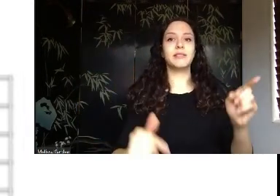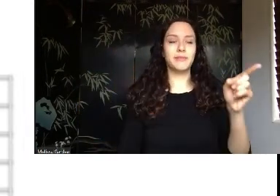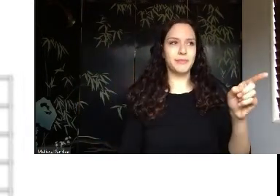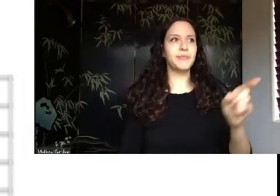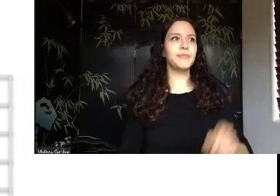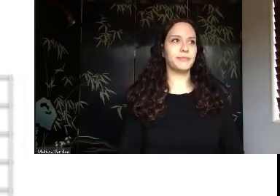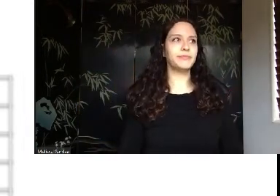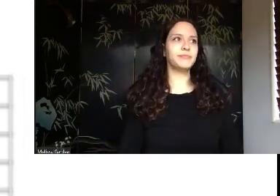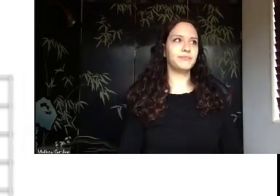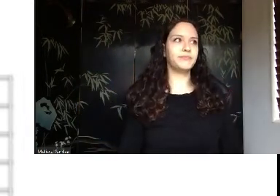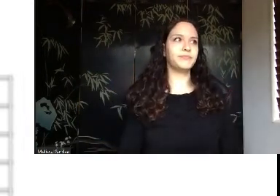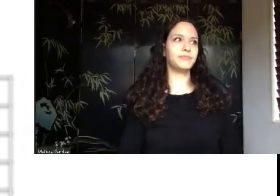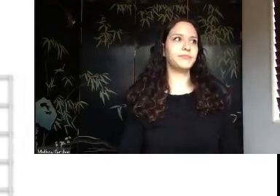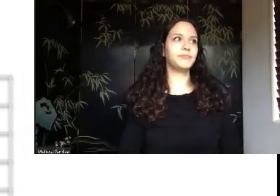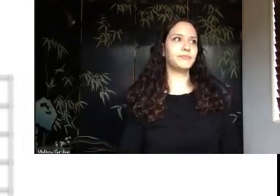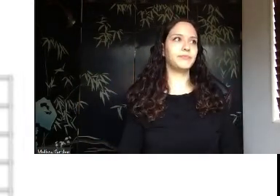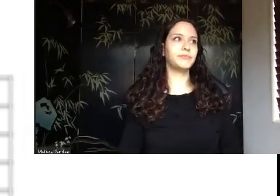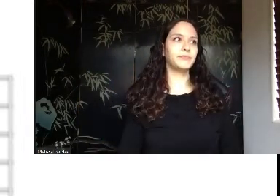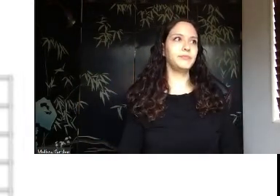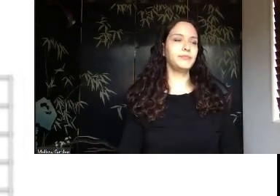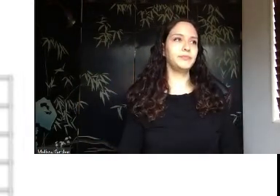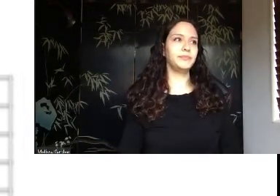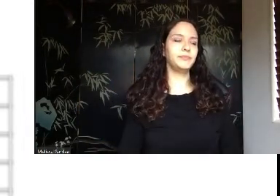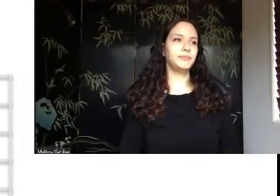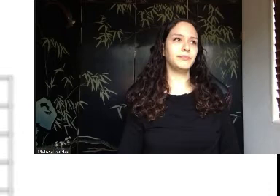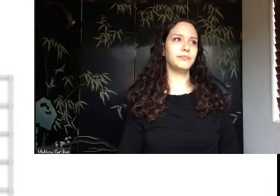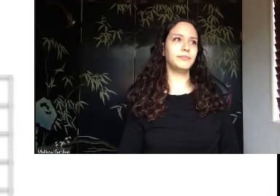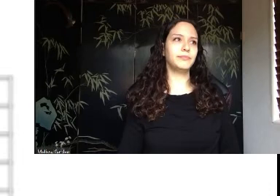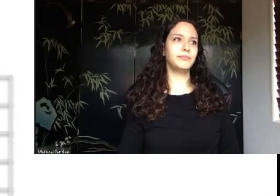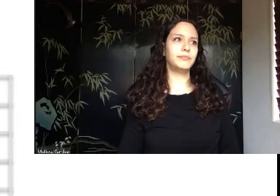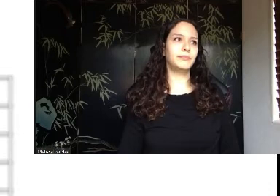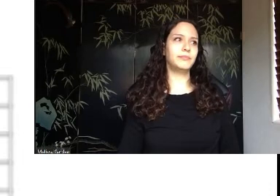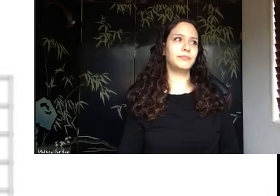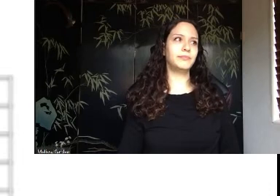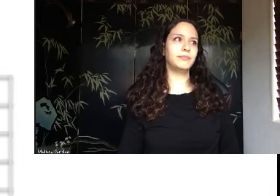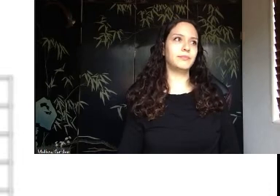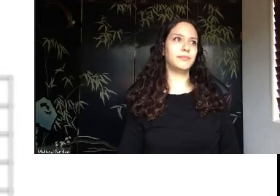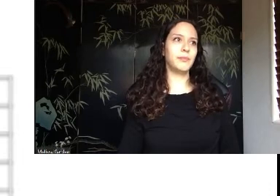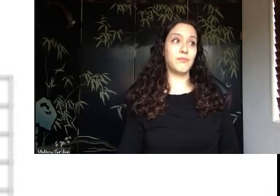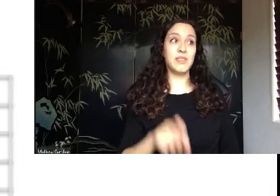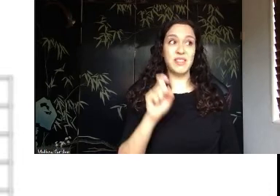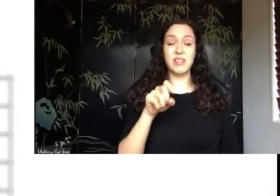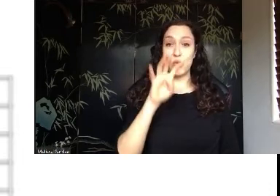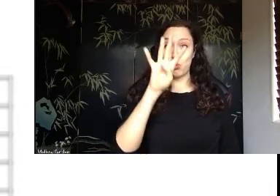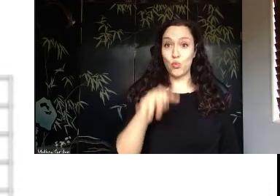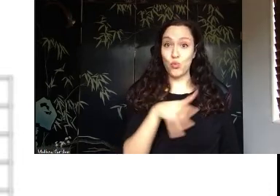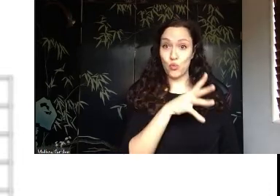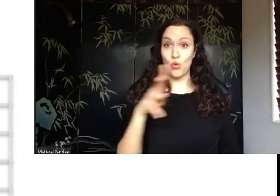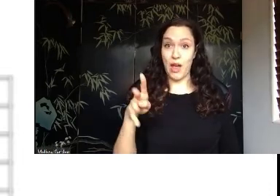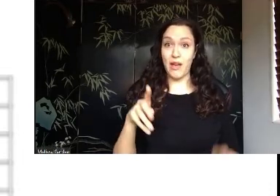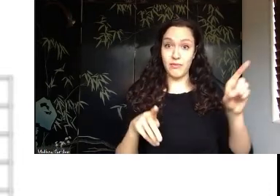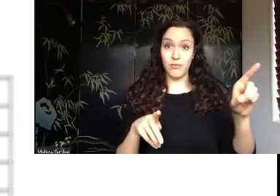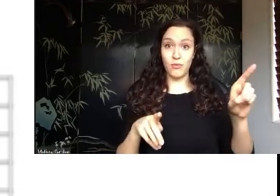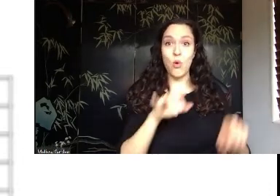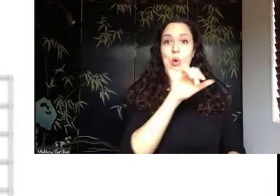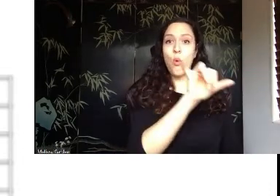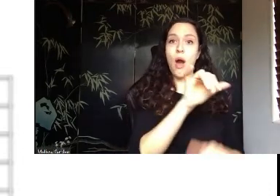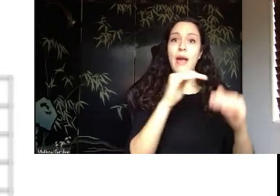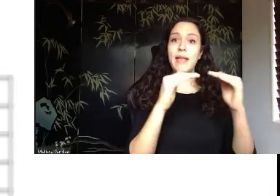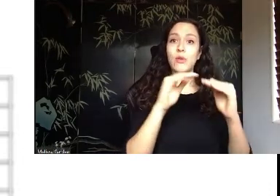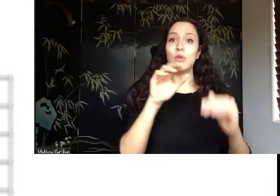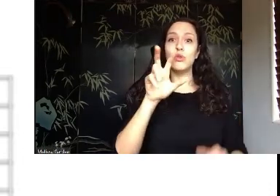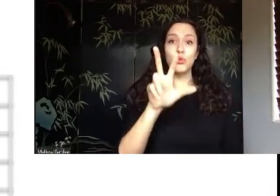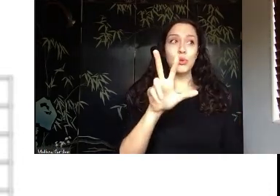All right, here's another one. Okay, so I need to graph this line, y equals